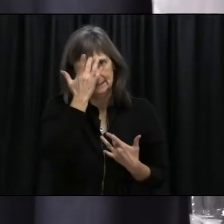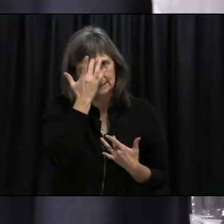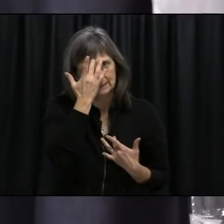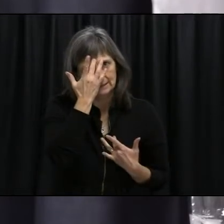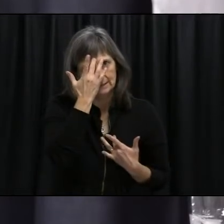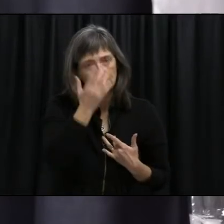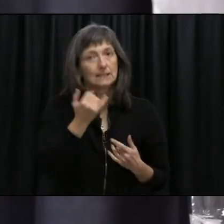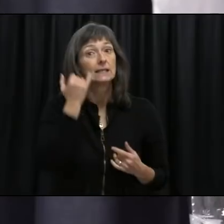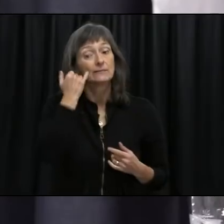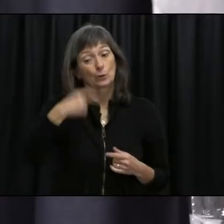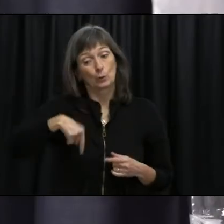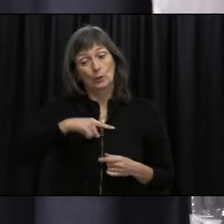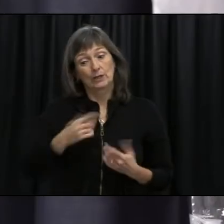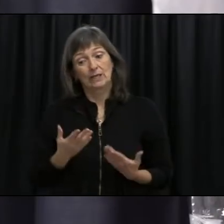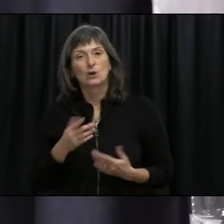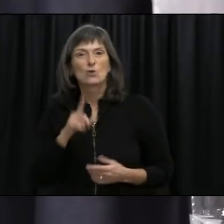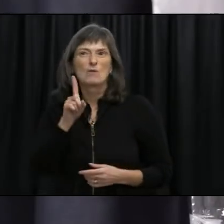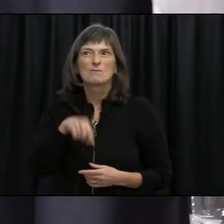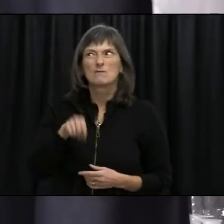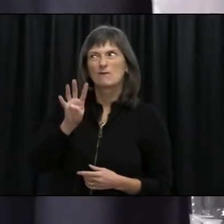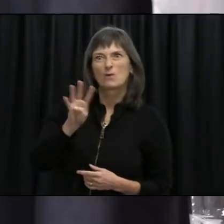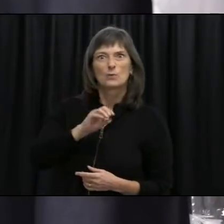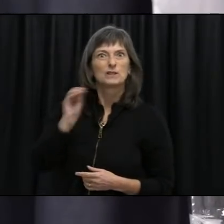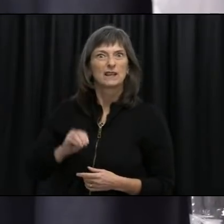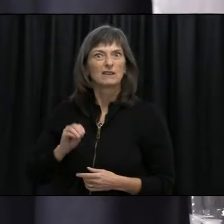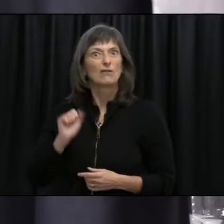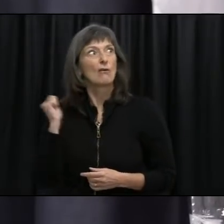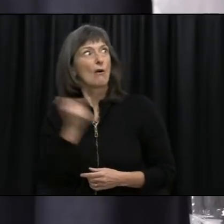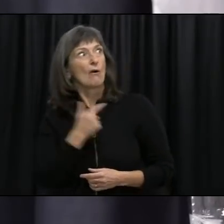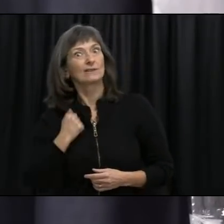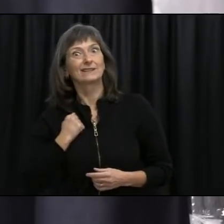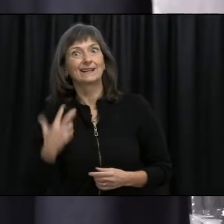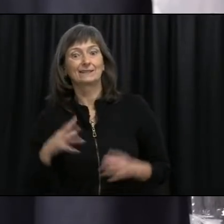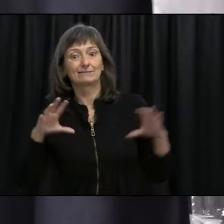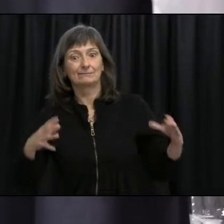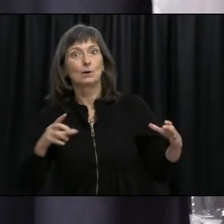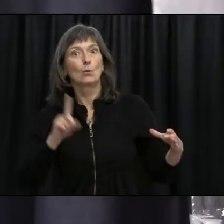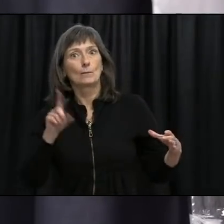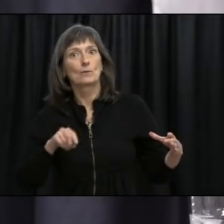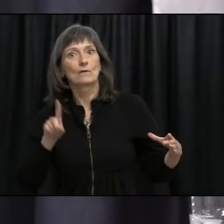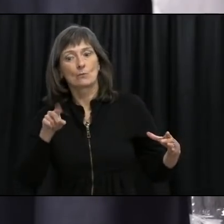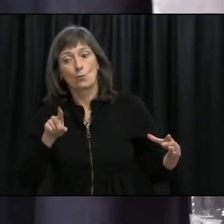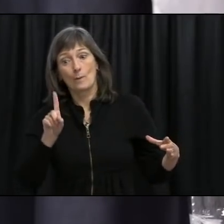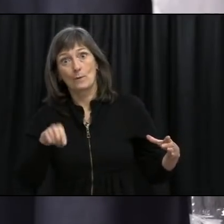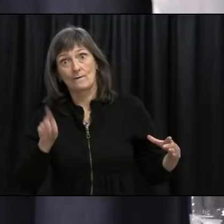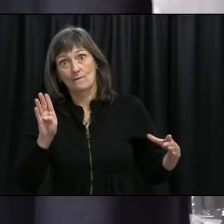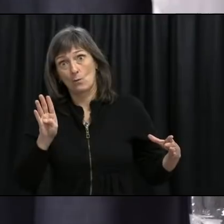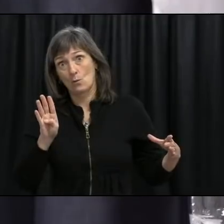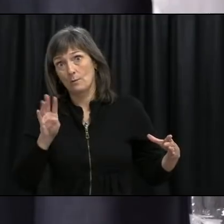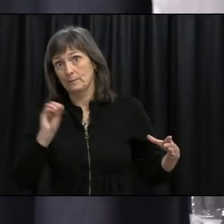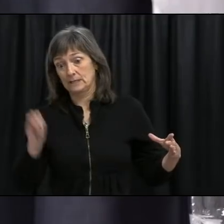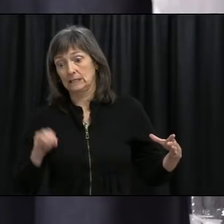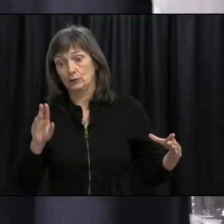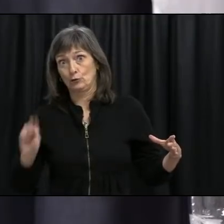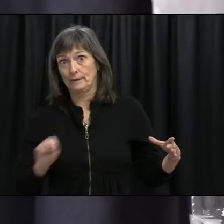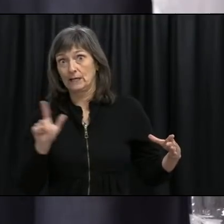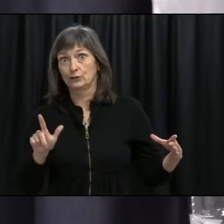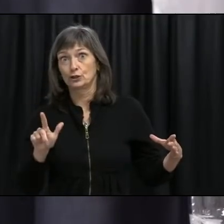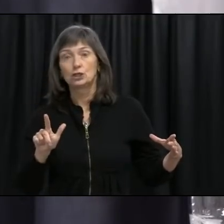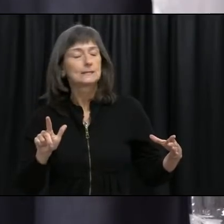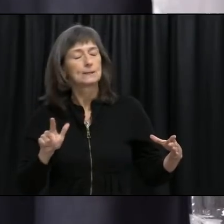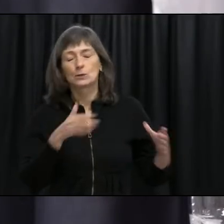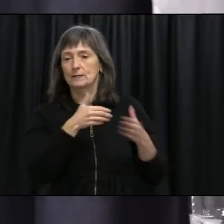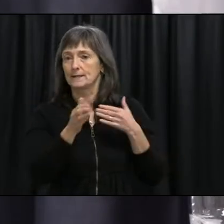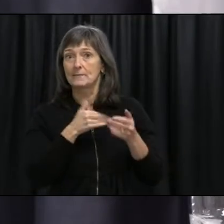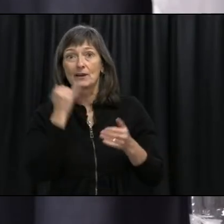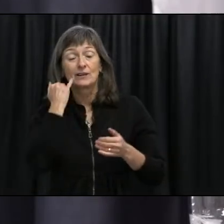use, 1.4% or thereabouts of the Canadian population. And regardless of numbers of cases, we should